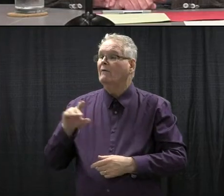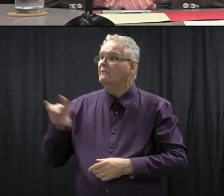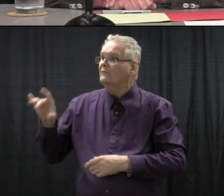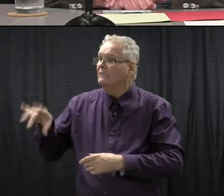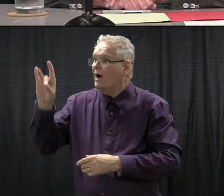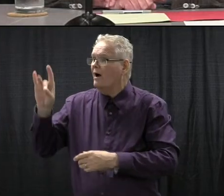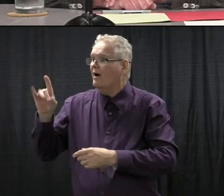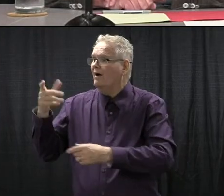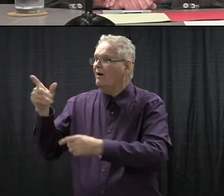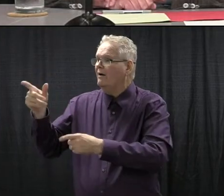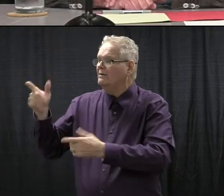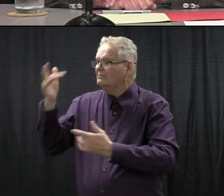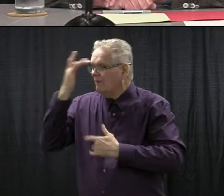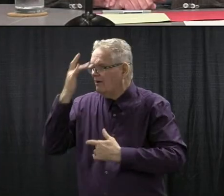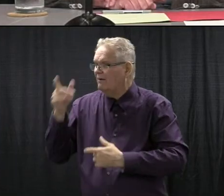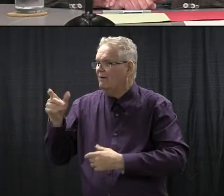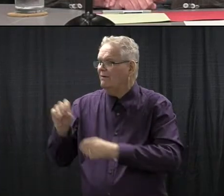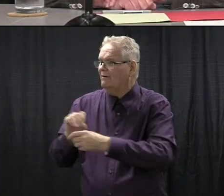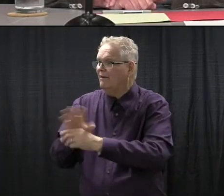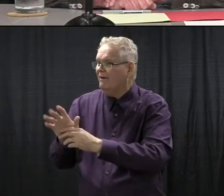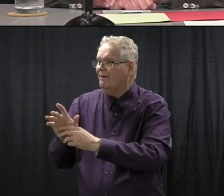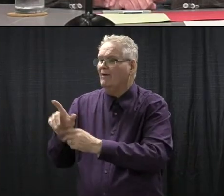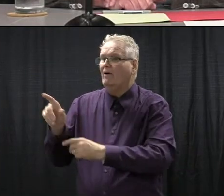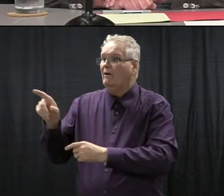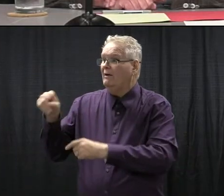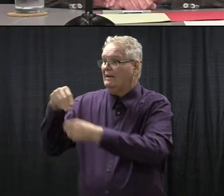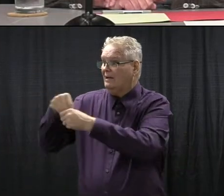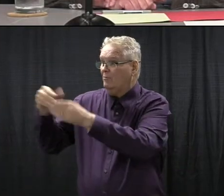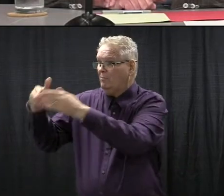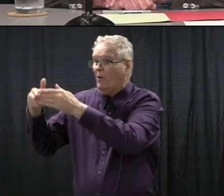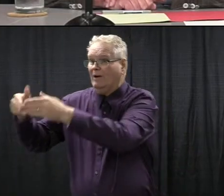Okay, and we keep talking about the under 12